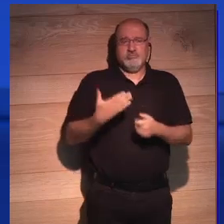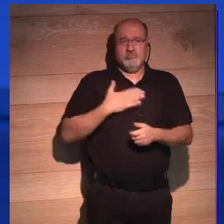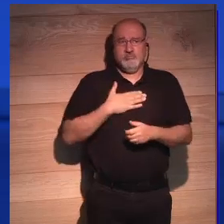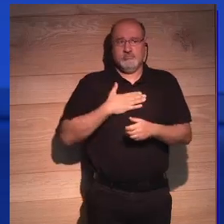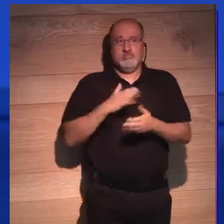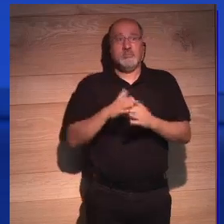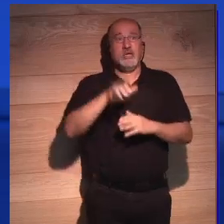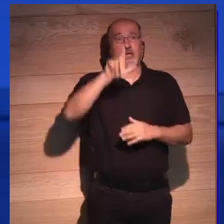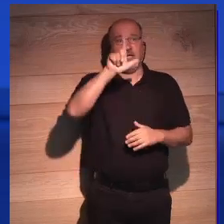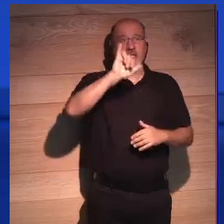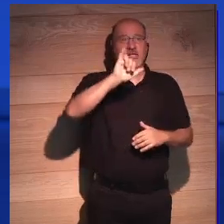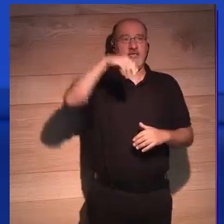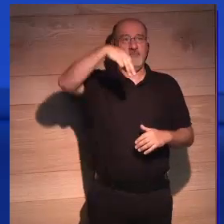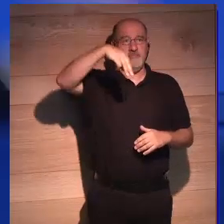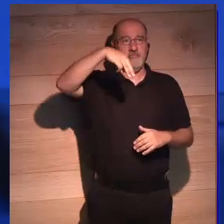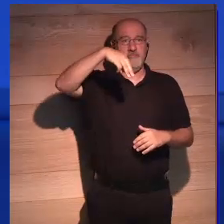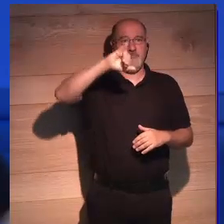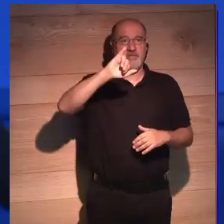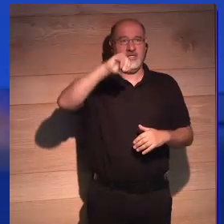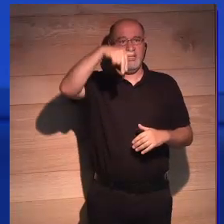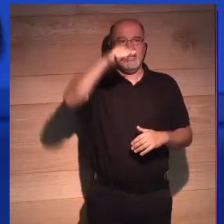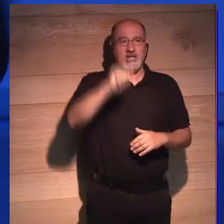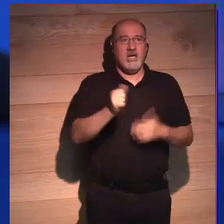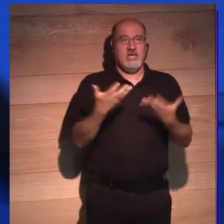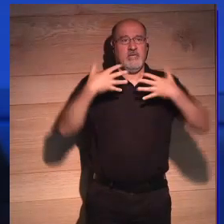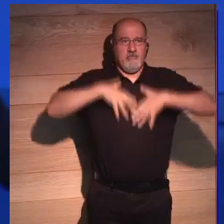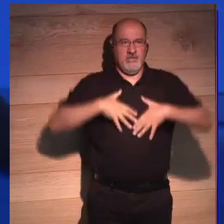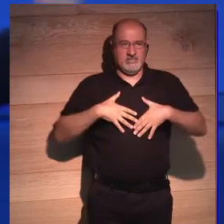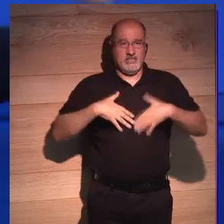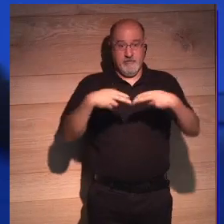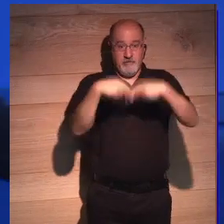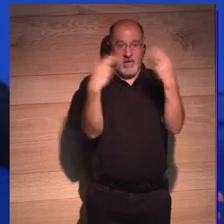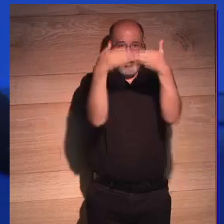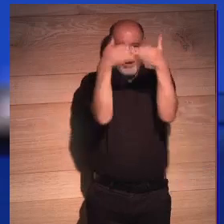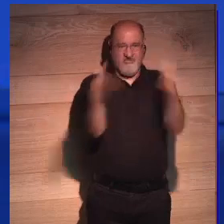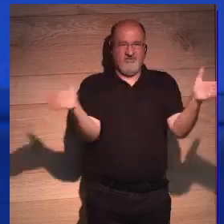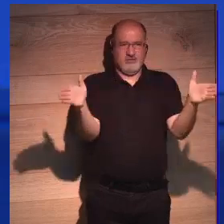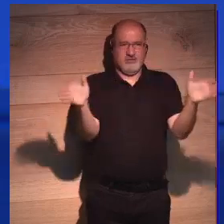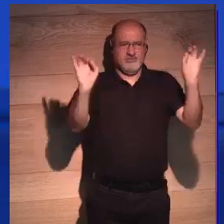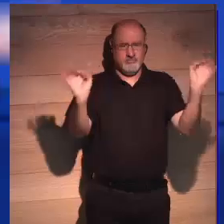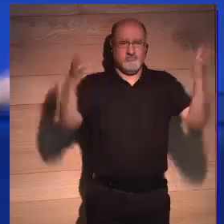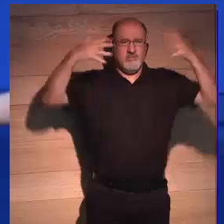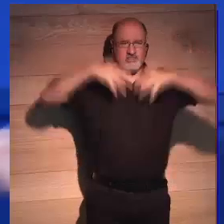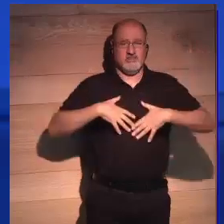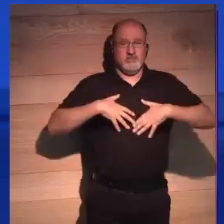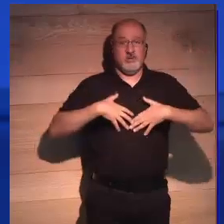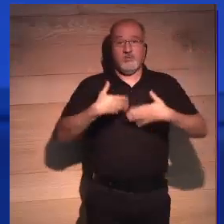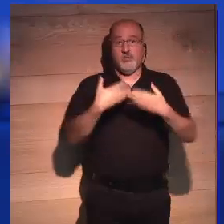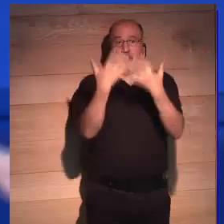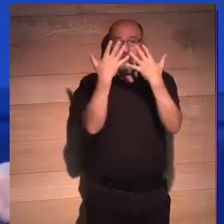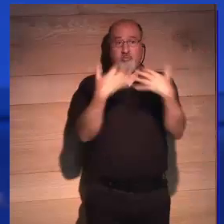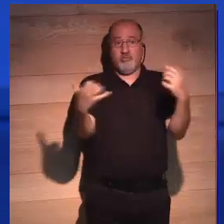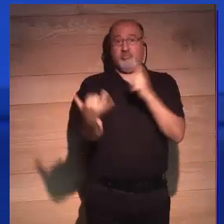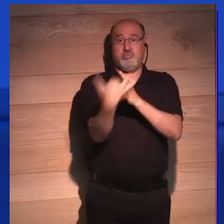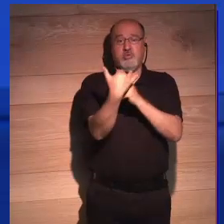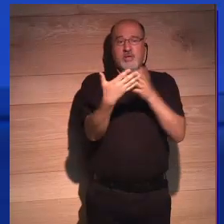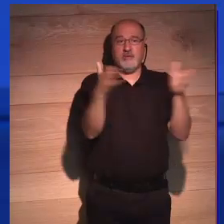and audiences. Something that seems so simple, and when you look at other art forms like cinema, for instance, it's just part of our daily lives that you go